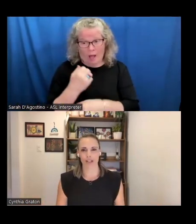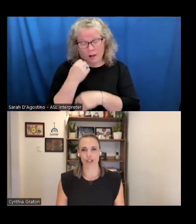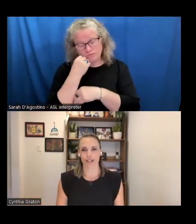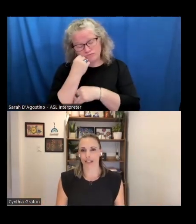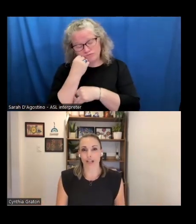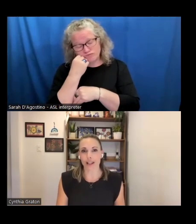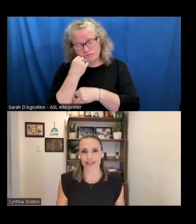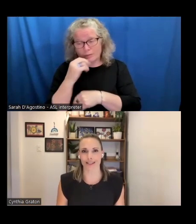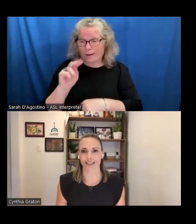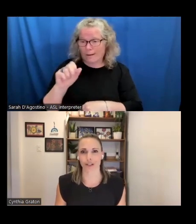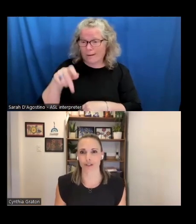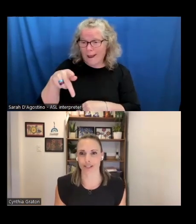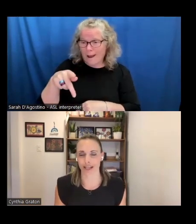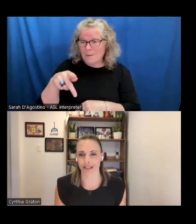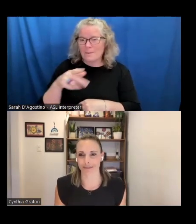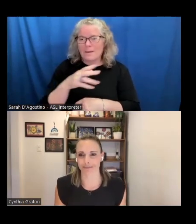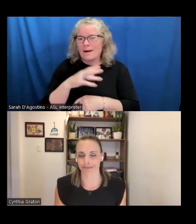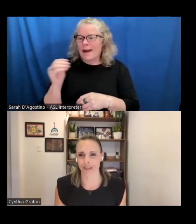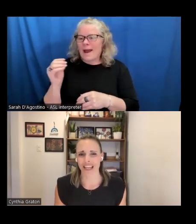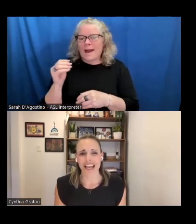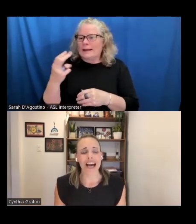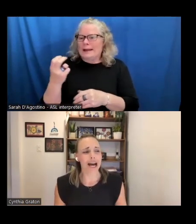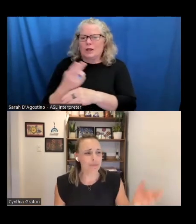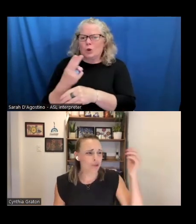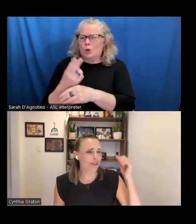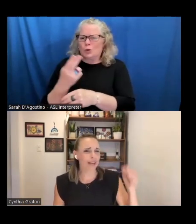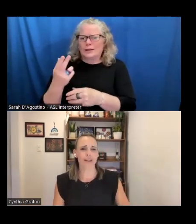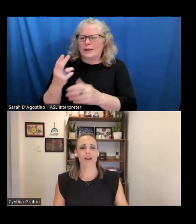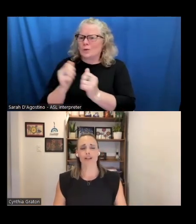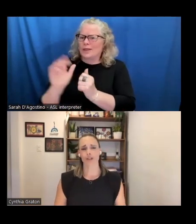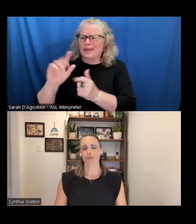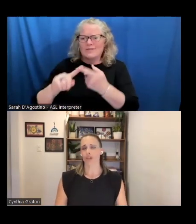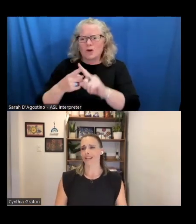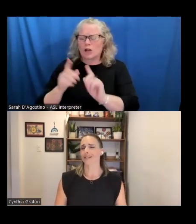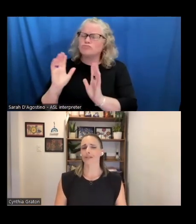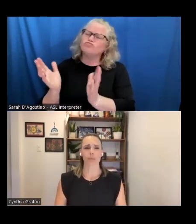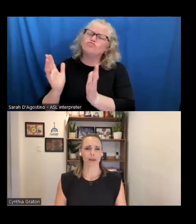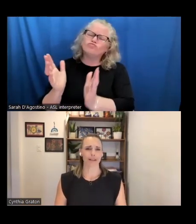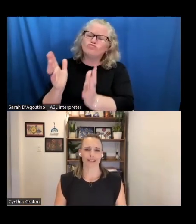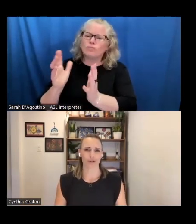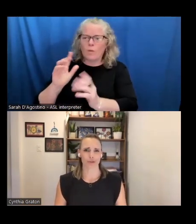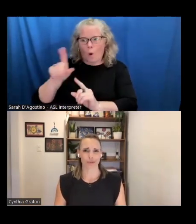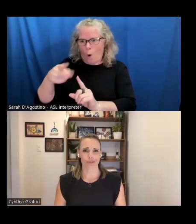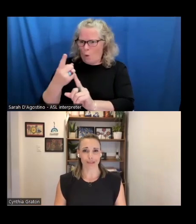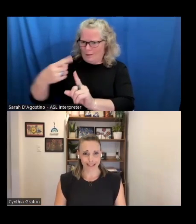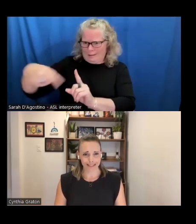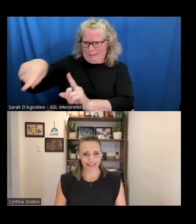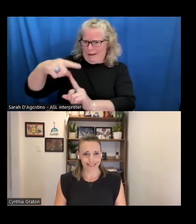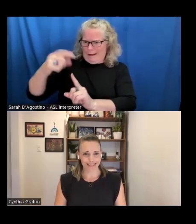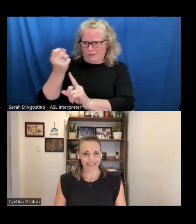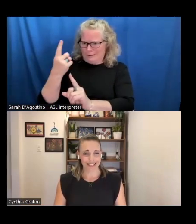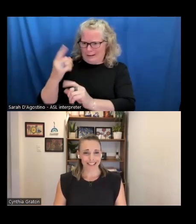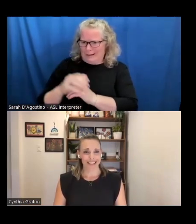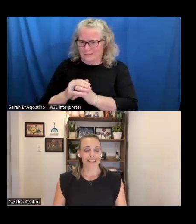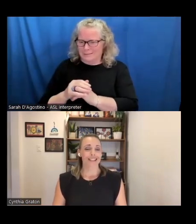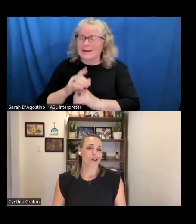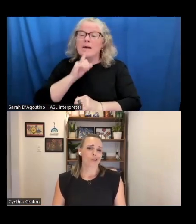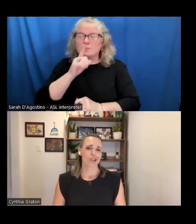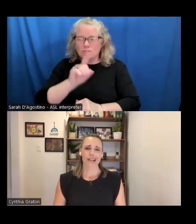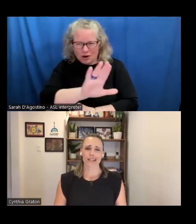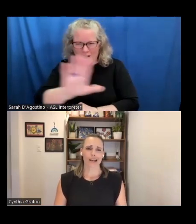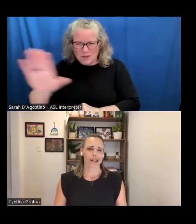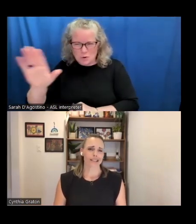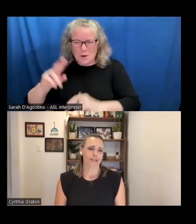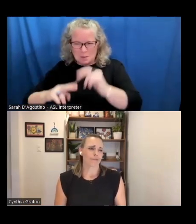words that just adolescent can understand. I'm sure that there are some Jakes in your building too, right?